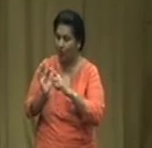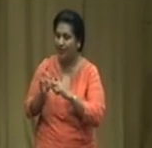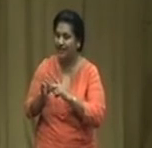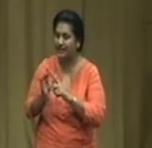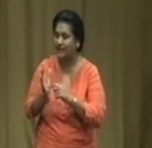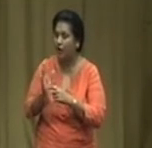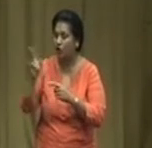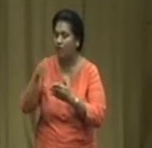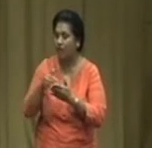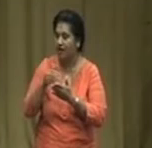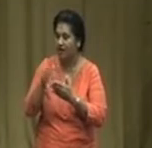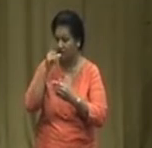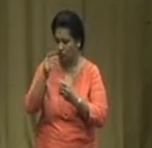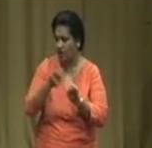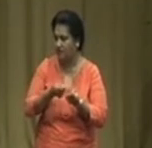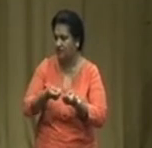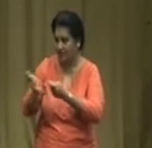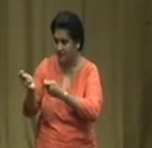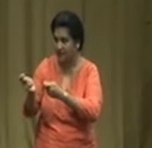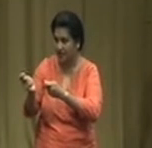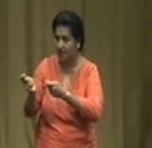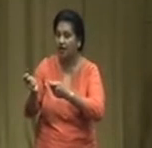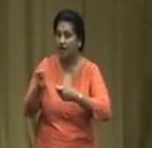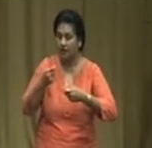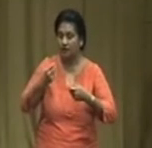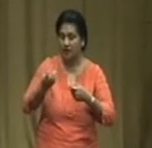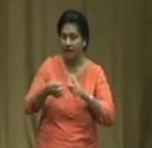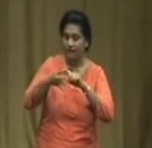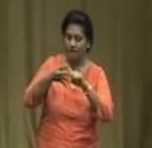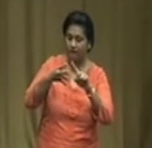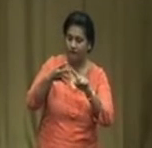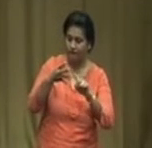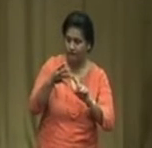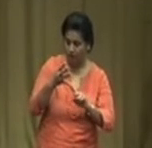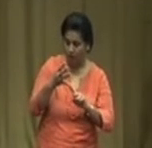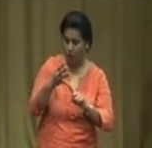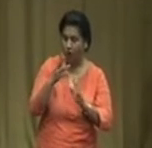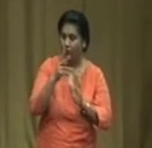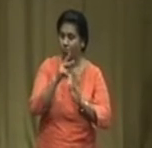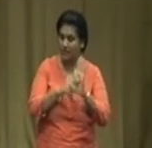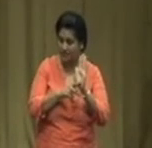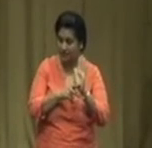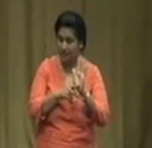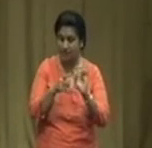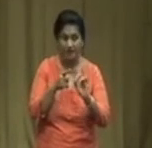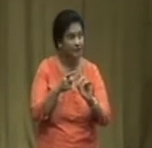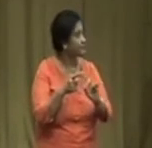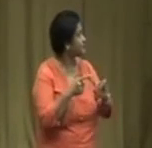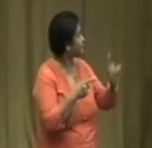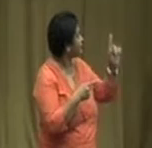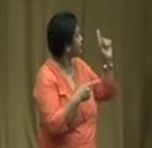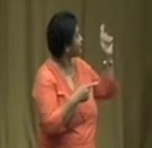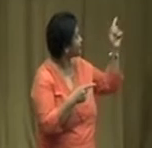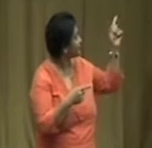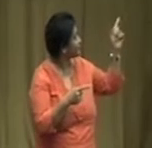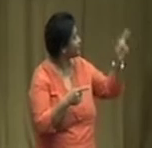works. We are founded on a number of core principles. OerU partner institutions retain total